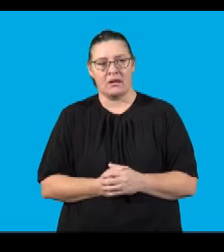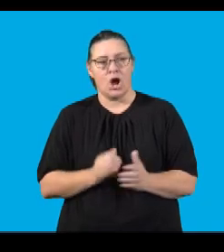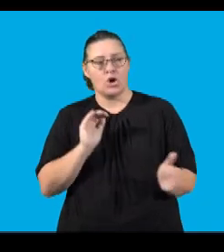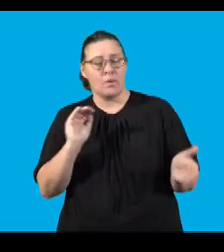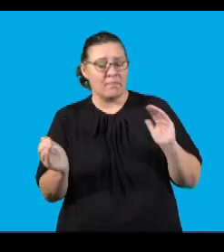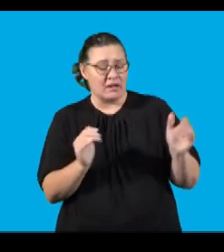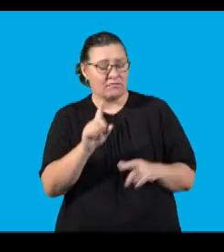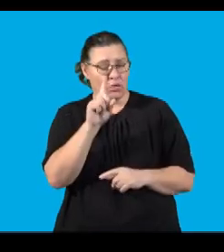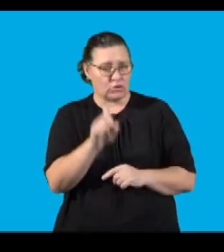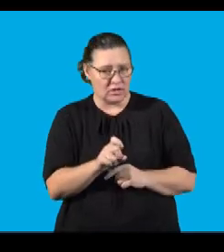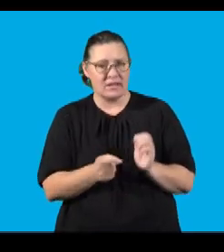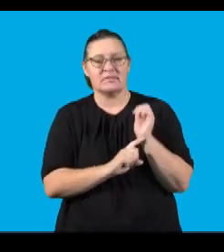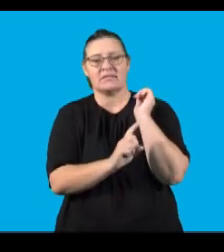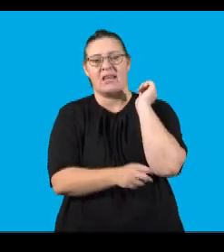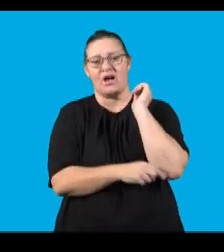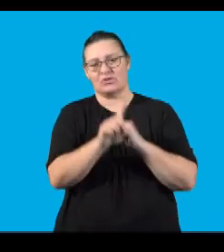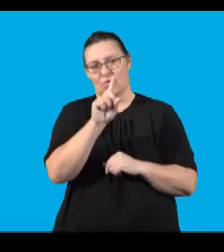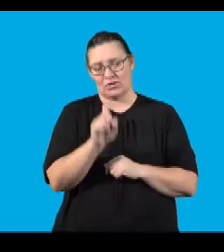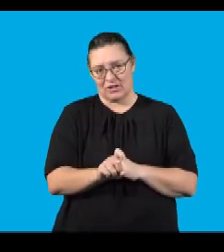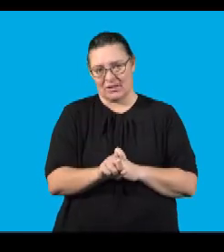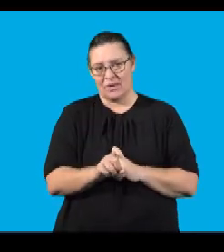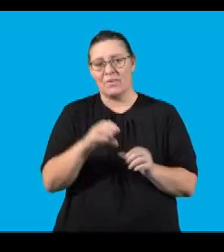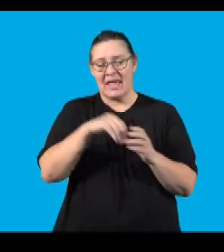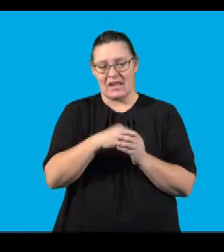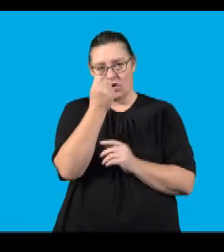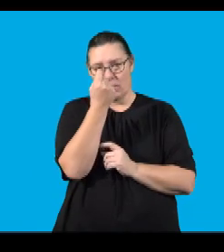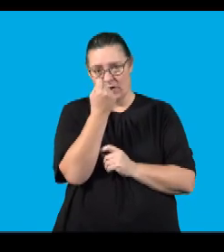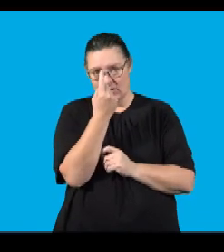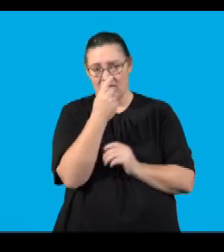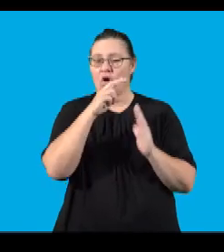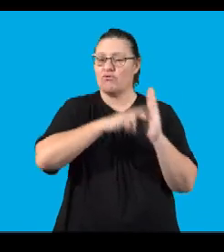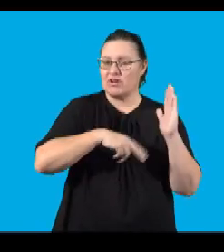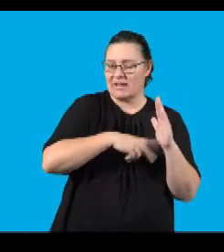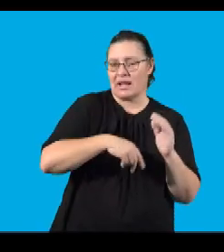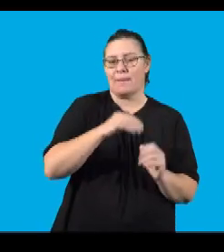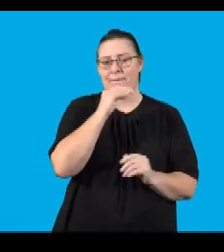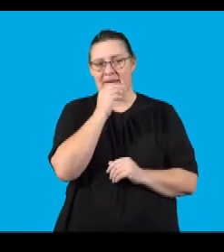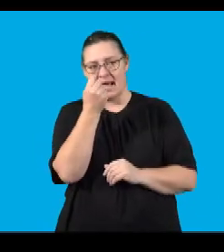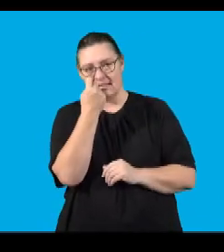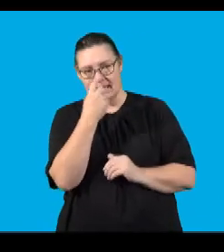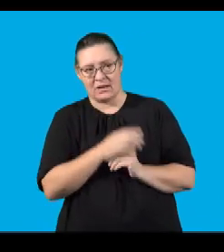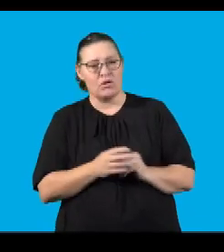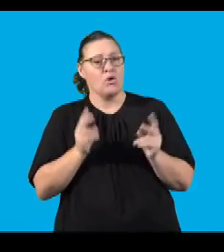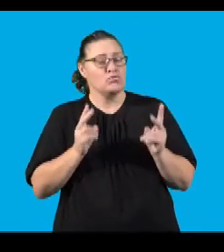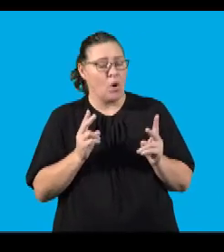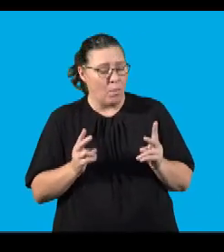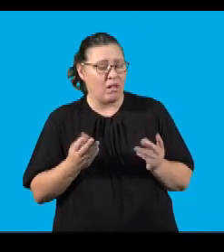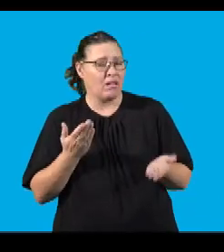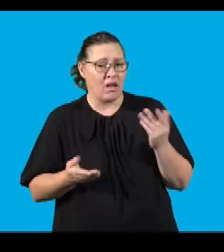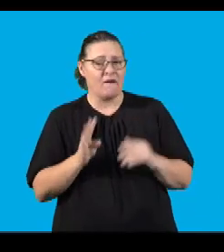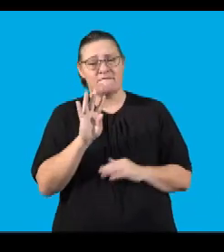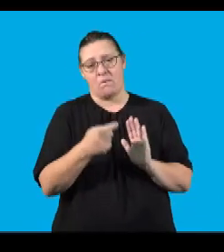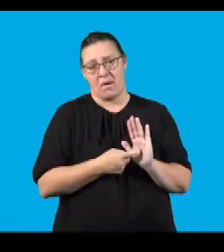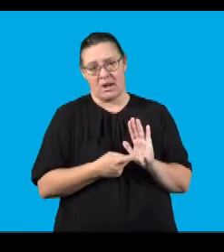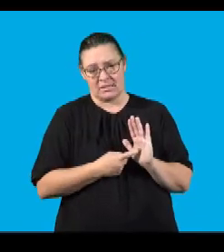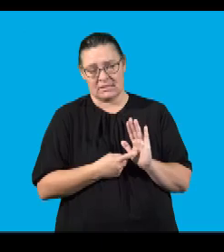The comparative question is the last question in the comprehension, in reading for meaning and understanding. It normally carries a